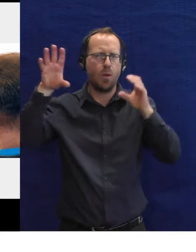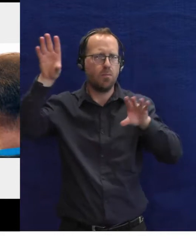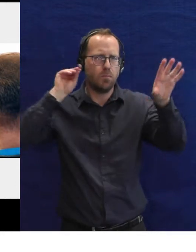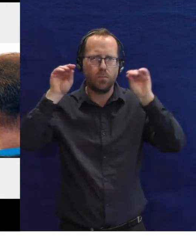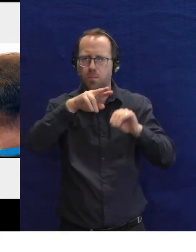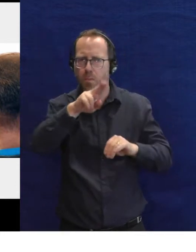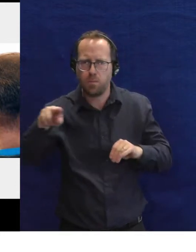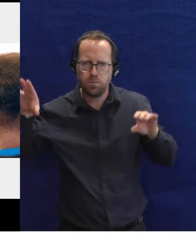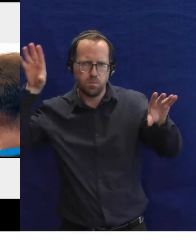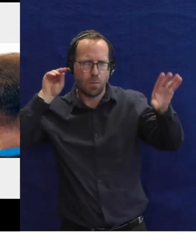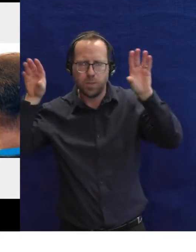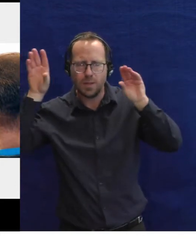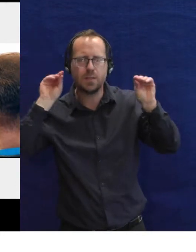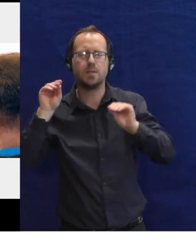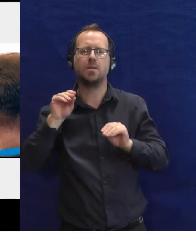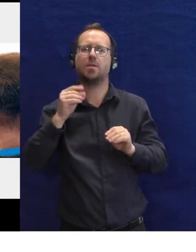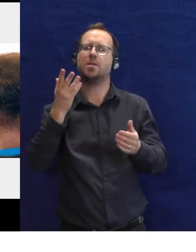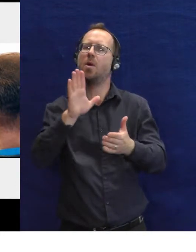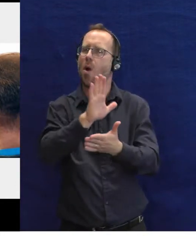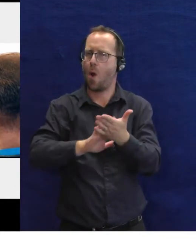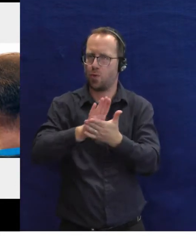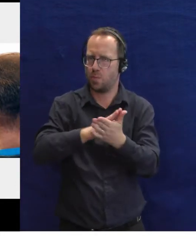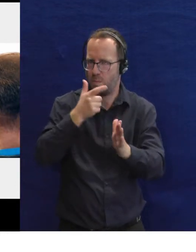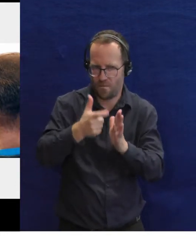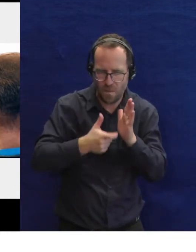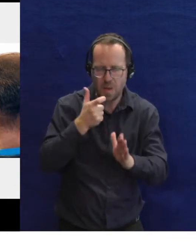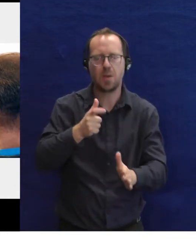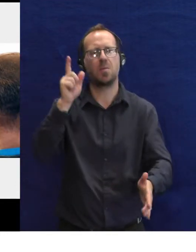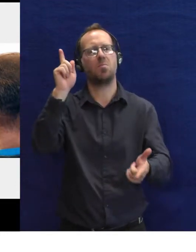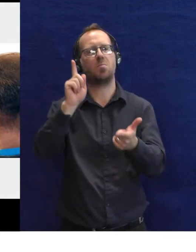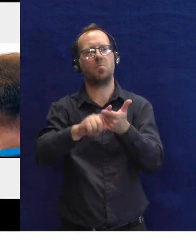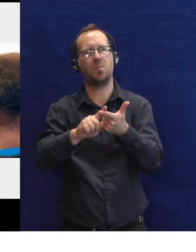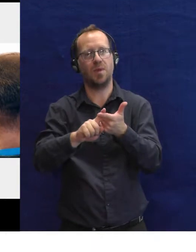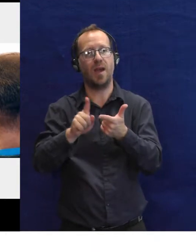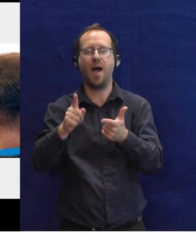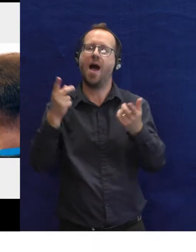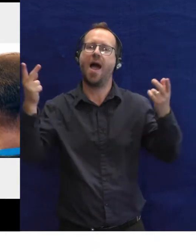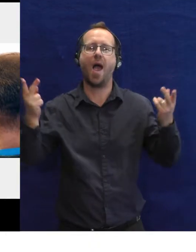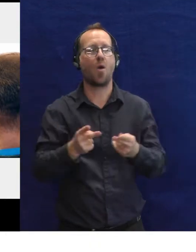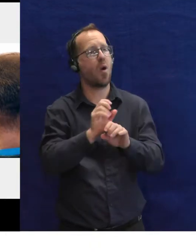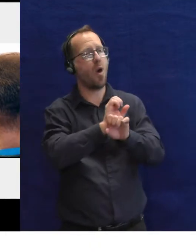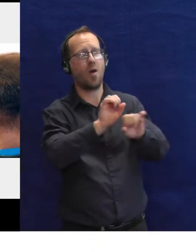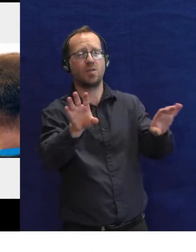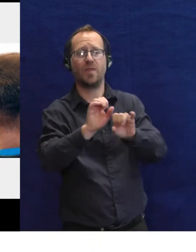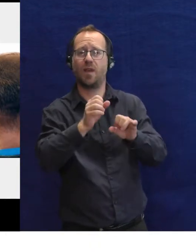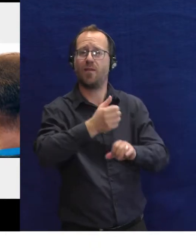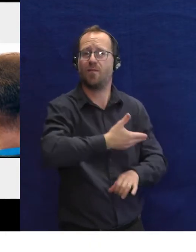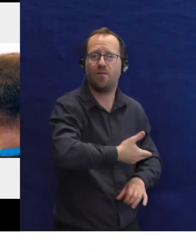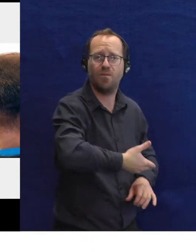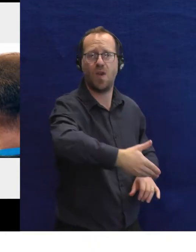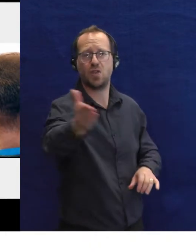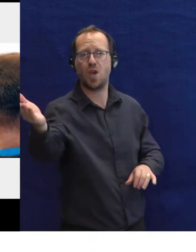Not only got they trained and sensibilized in how to deal with the classmate who can't see, but they